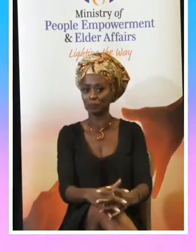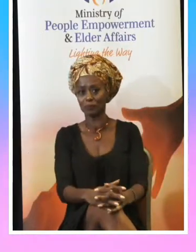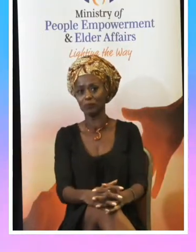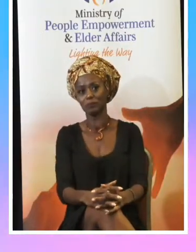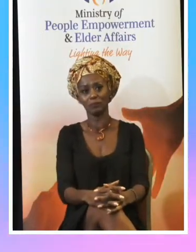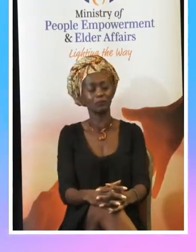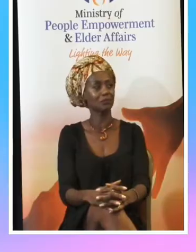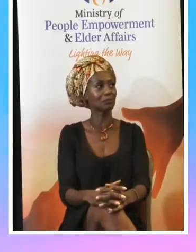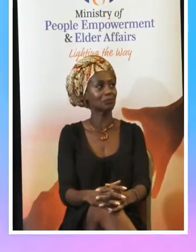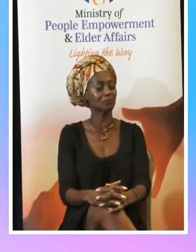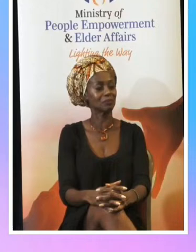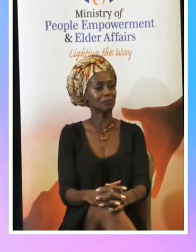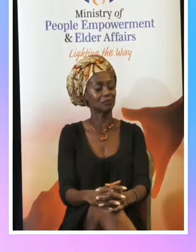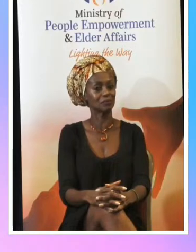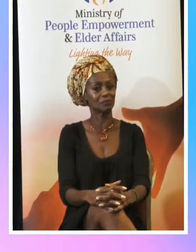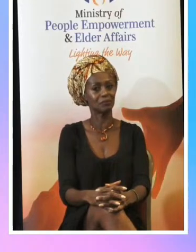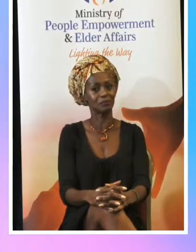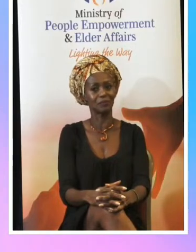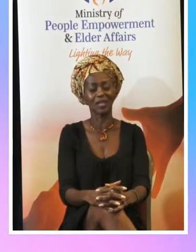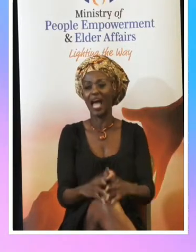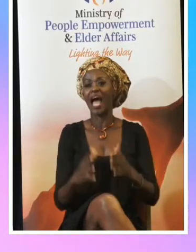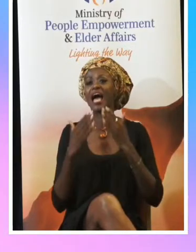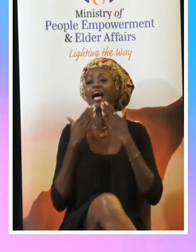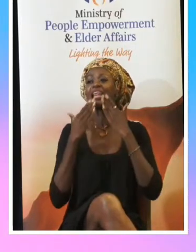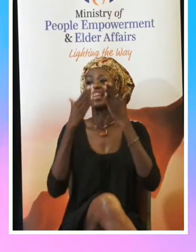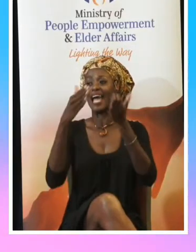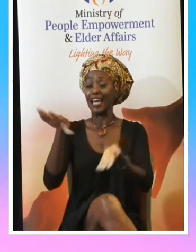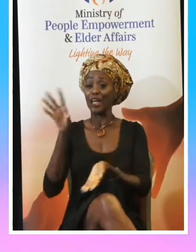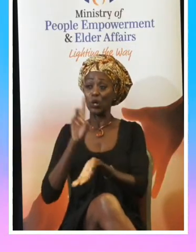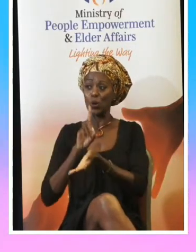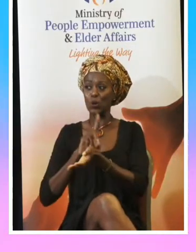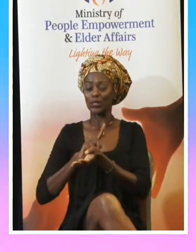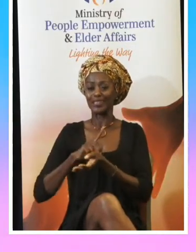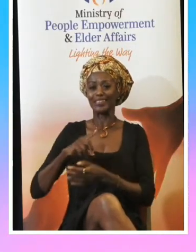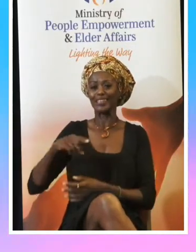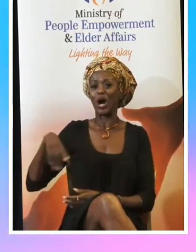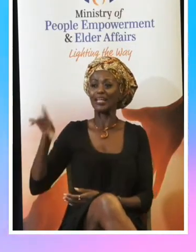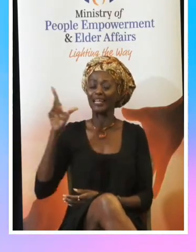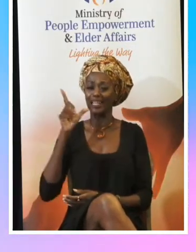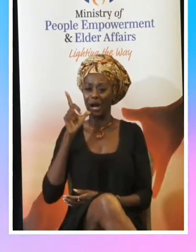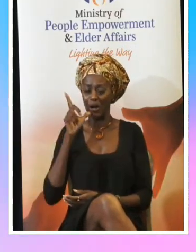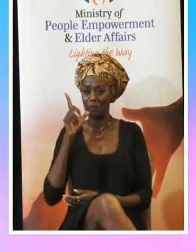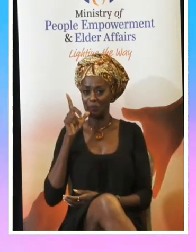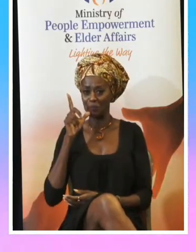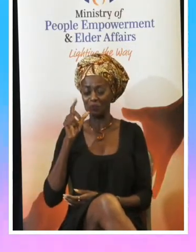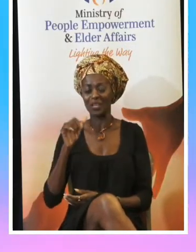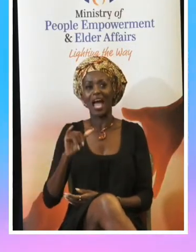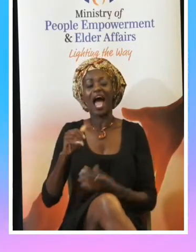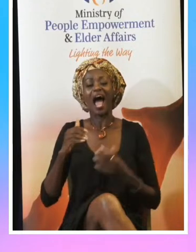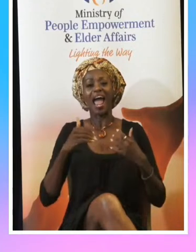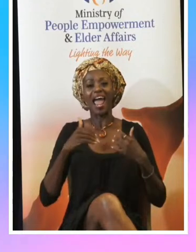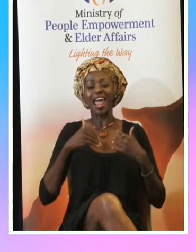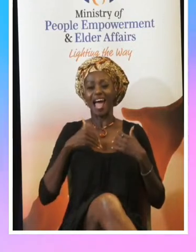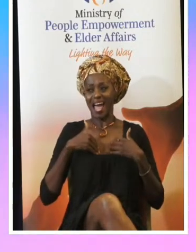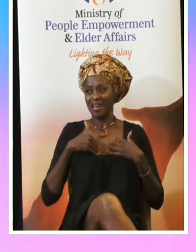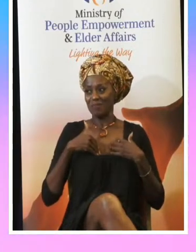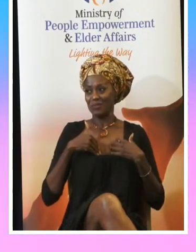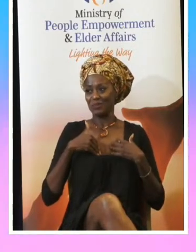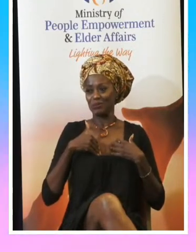I have to thank you, Dr. Leacock. I have to pay tribute to Dr.